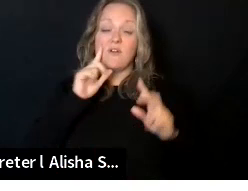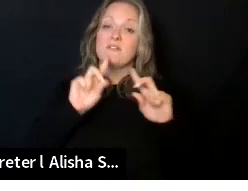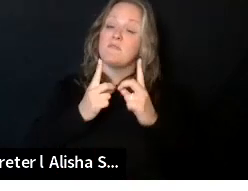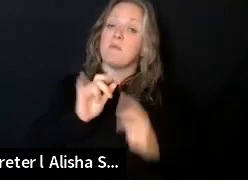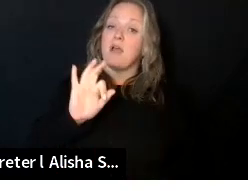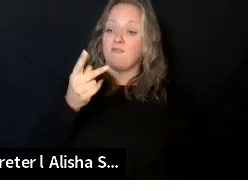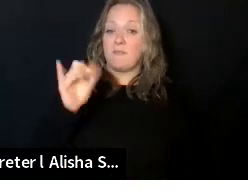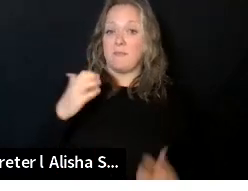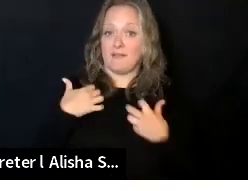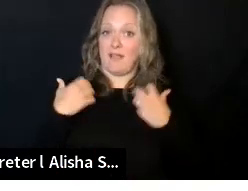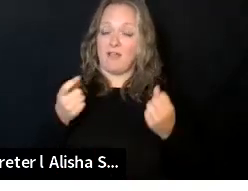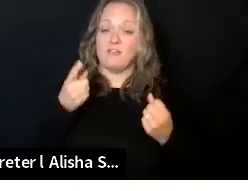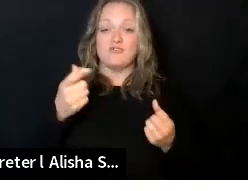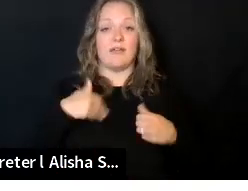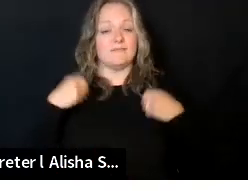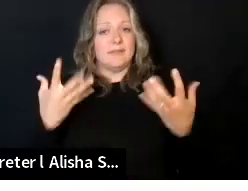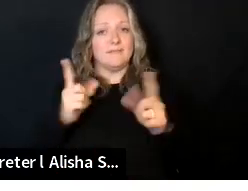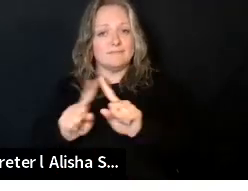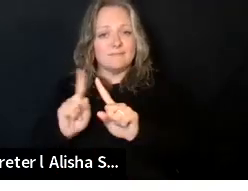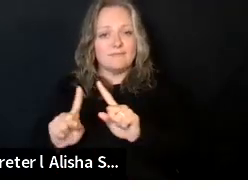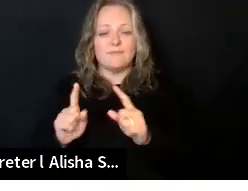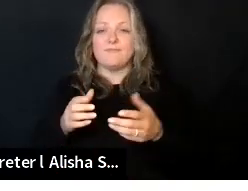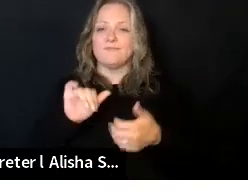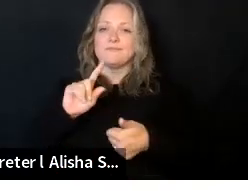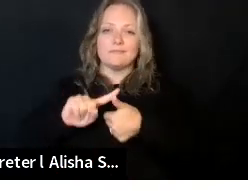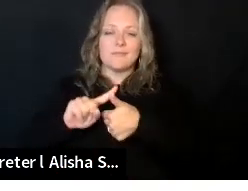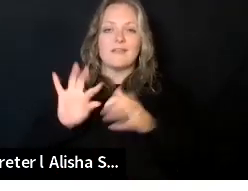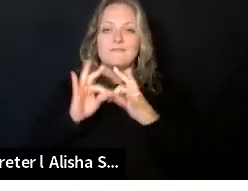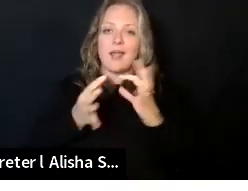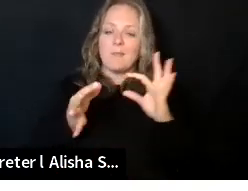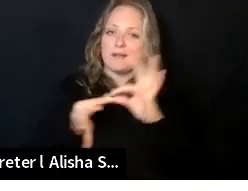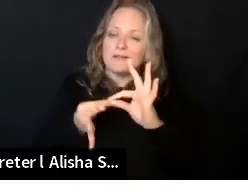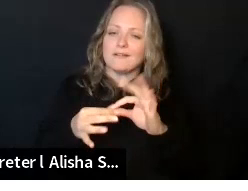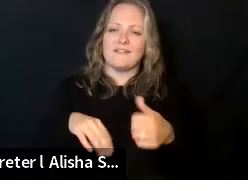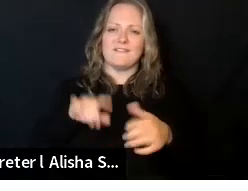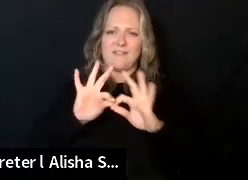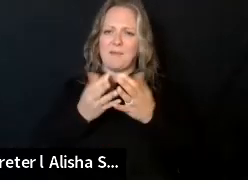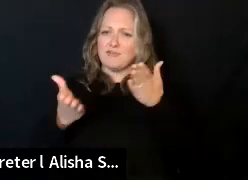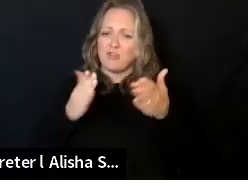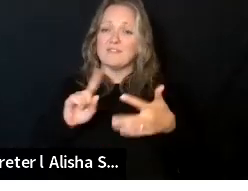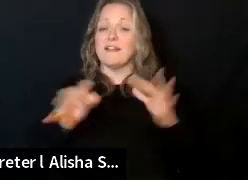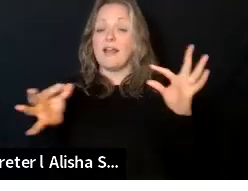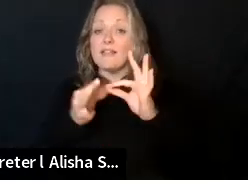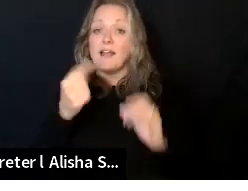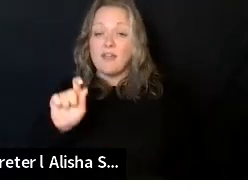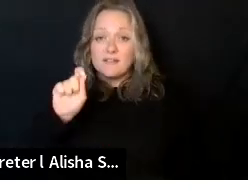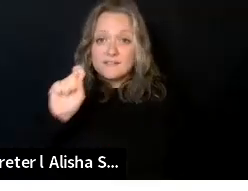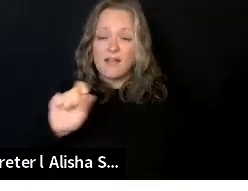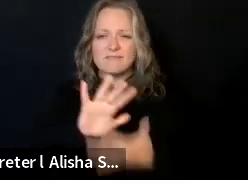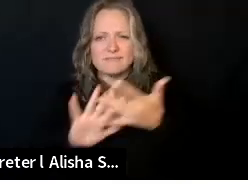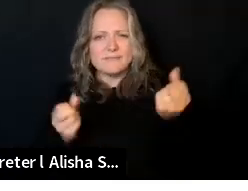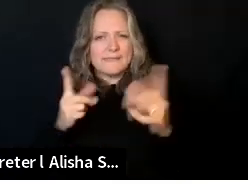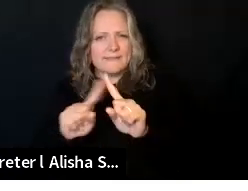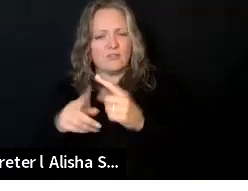Initiative, which includes Connect the Dots, Family Thrive, Parent Cafes, and Provider Cafes. And she's the lead for the Youth